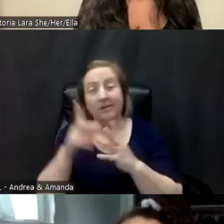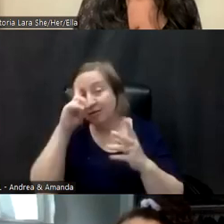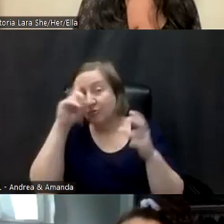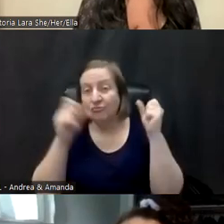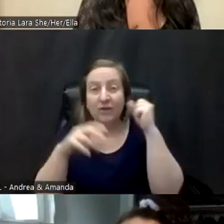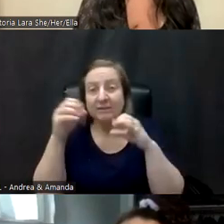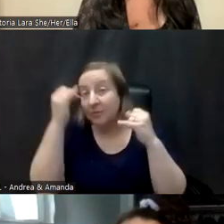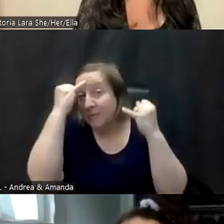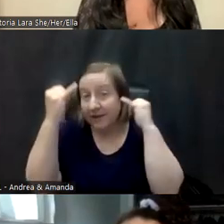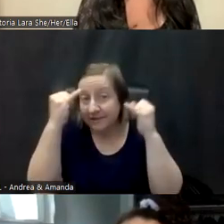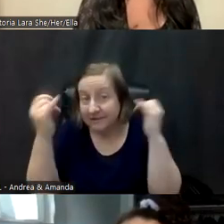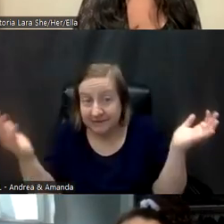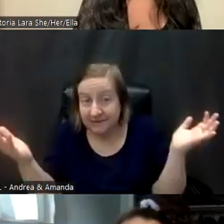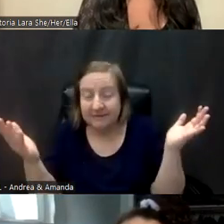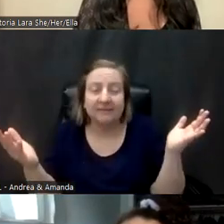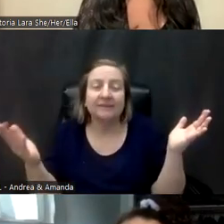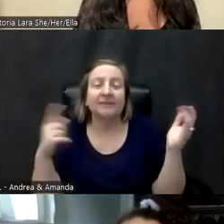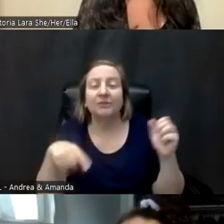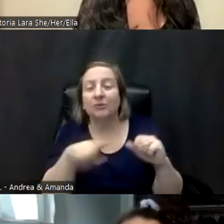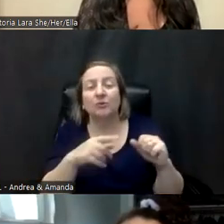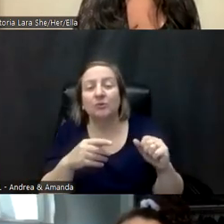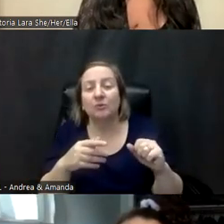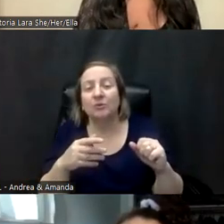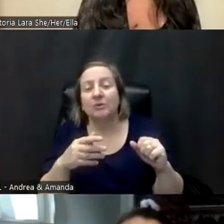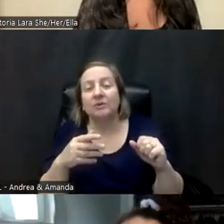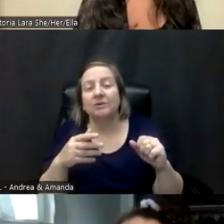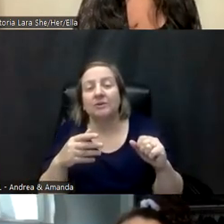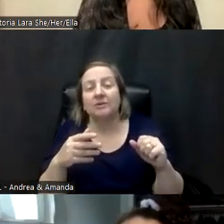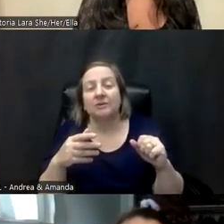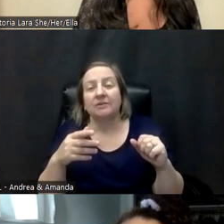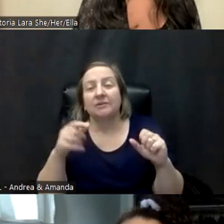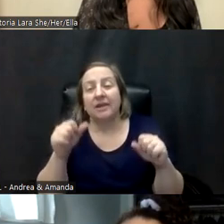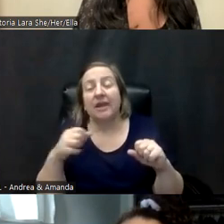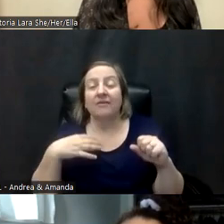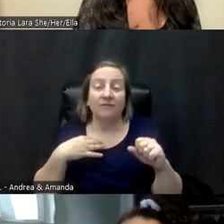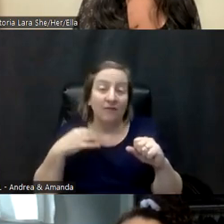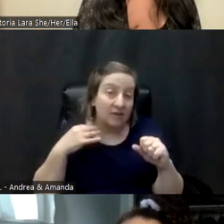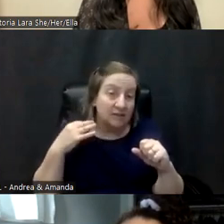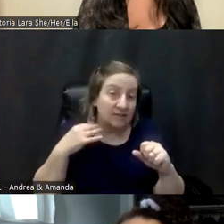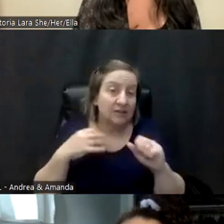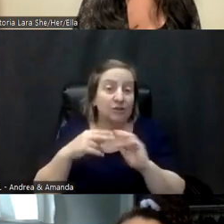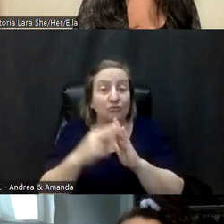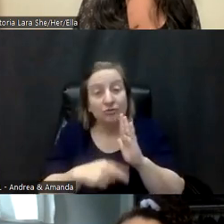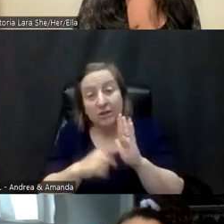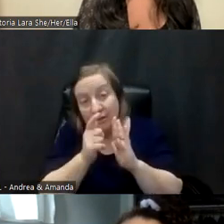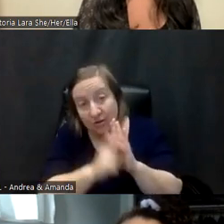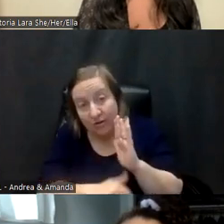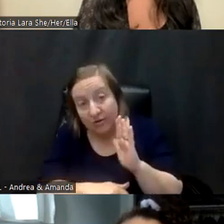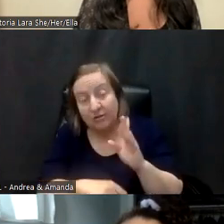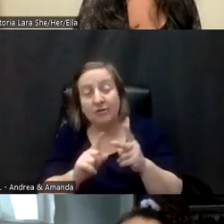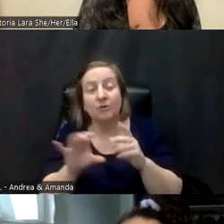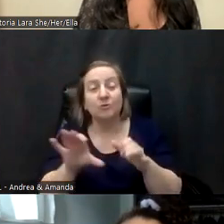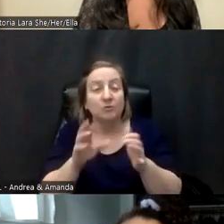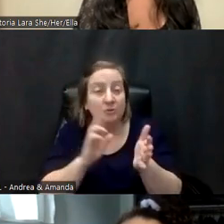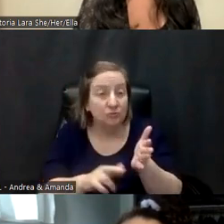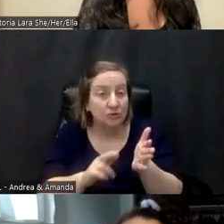brainstorming ideas you have. You can volunteer and read the article and do some